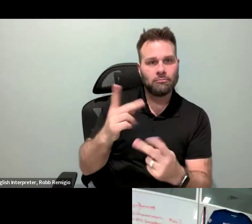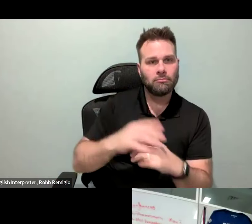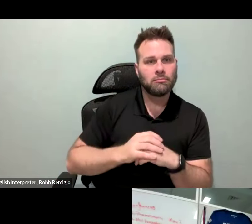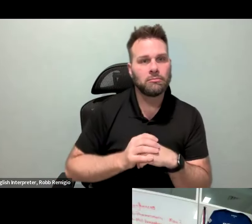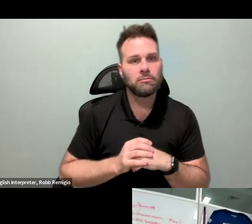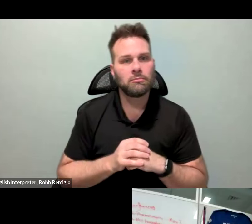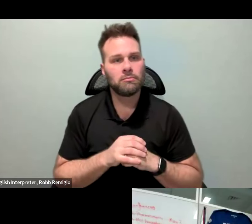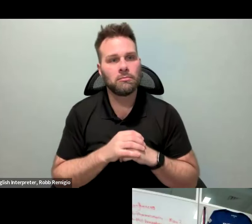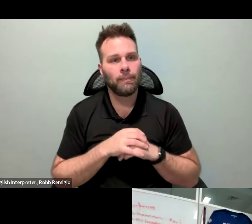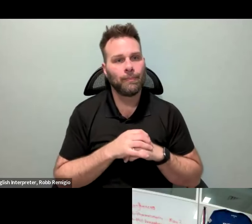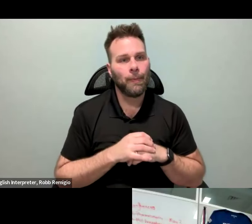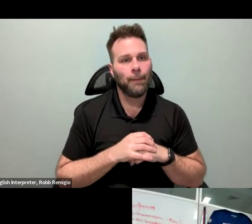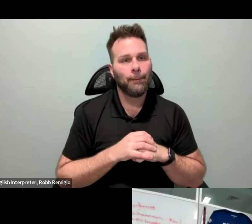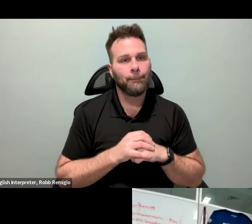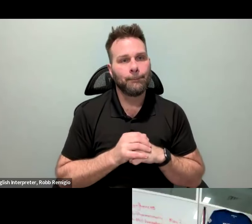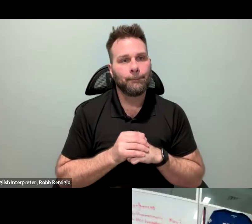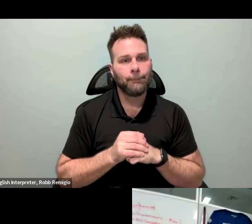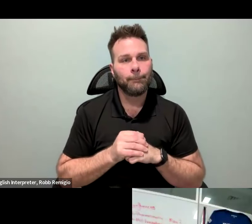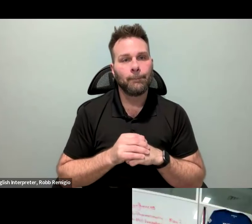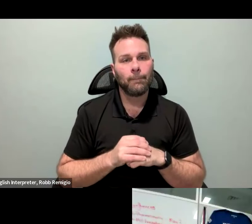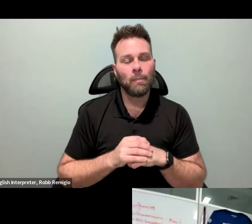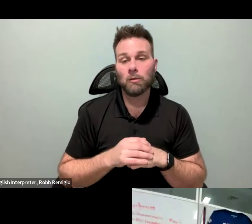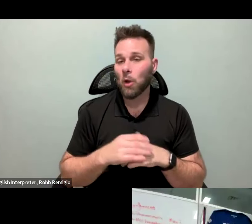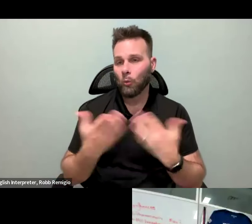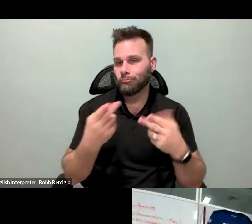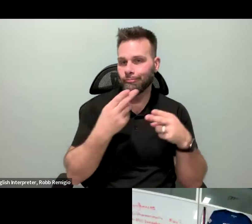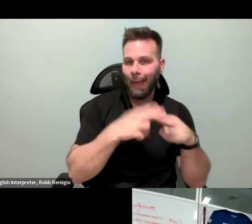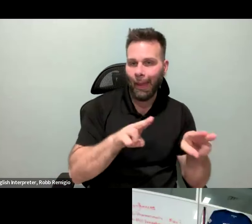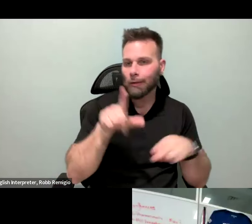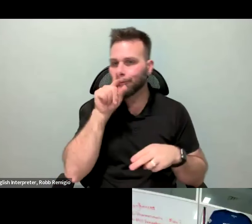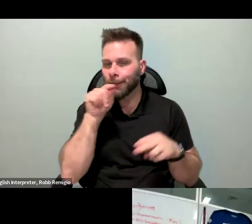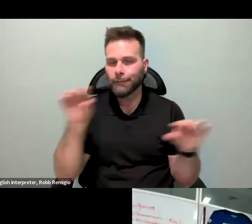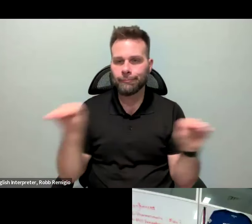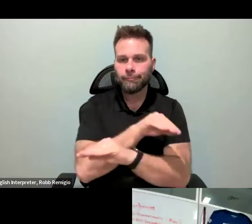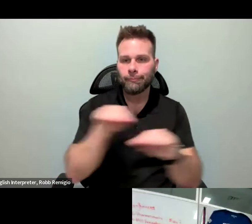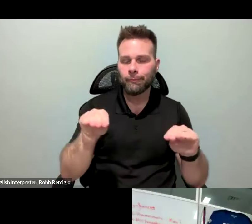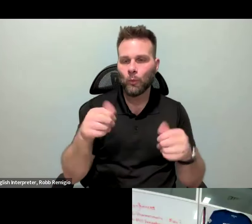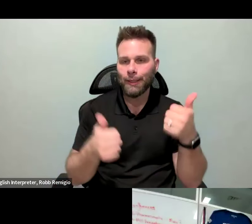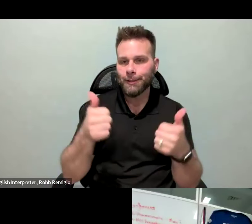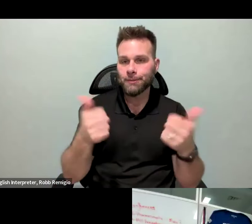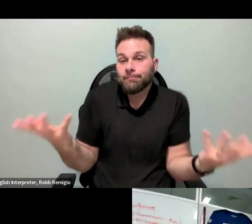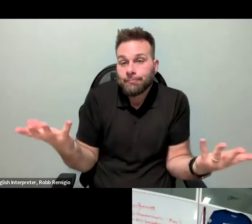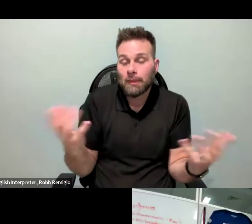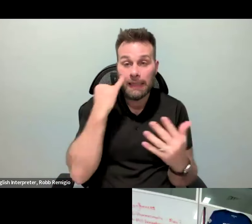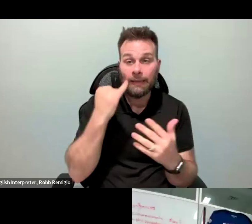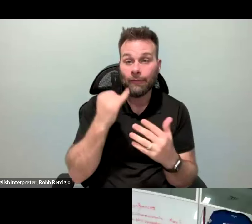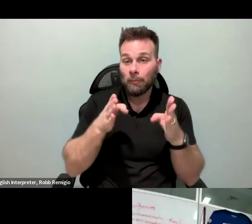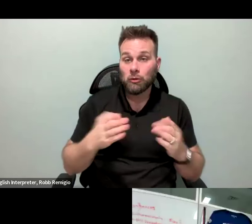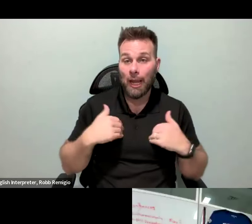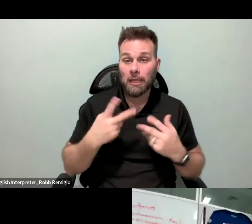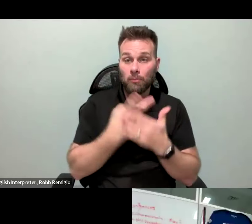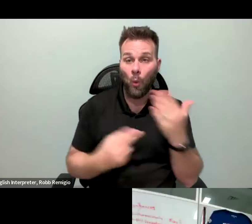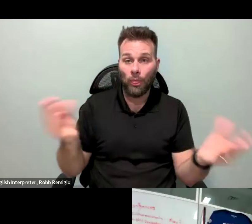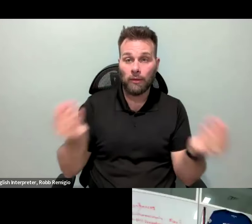And so in reference to chicken or the egg, which came first, if someone has both, managing both